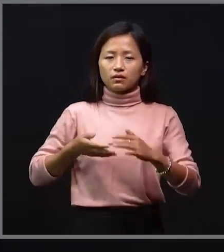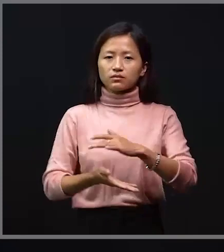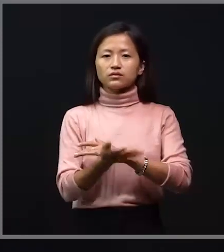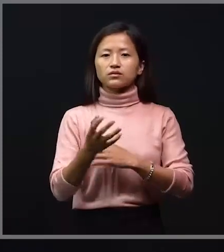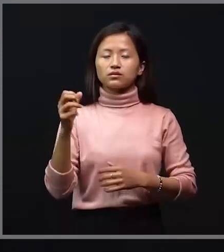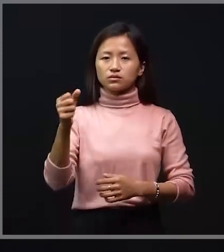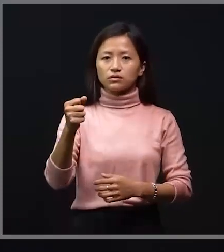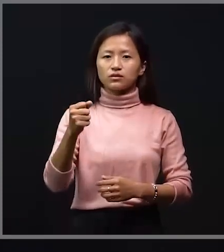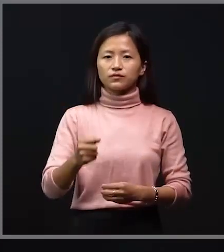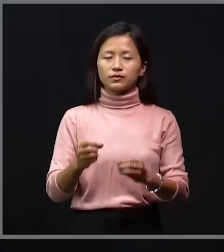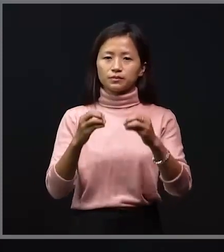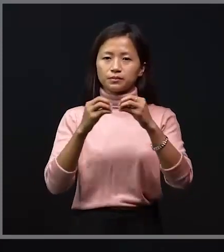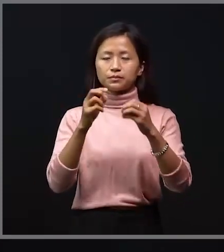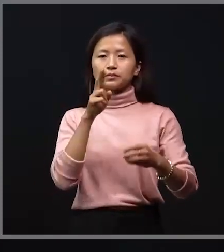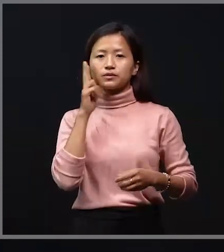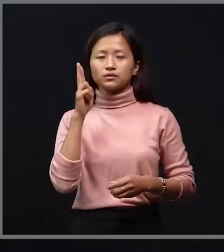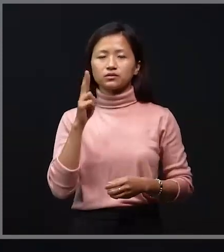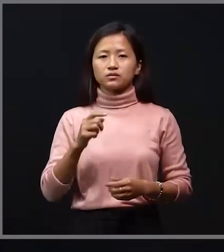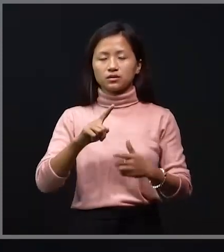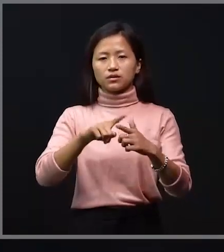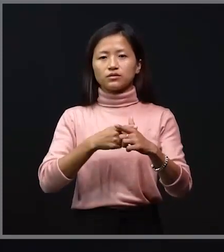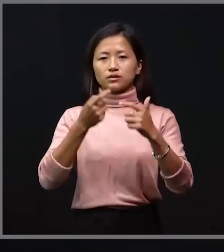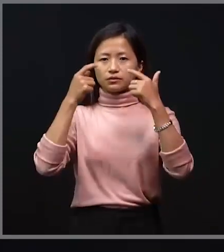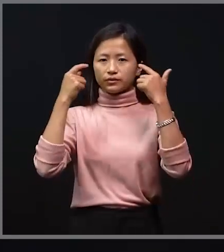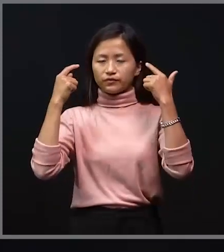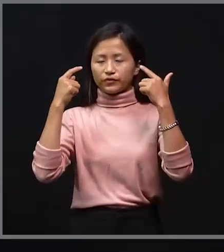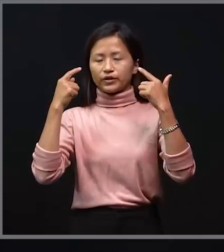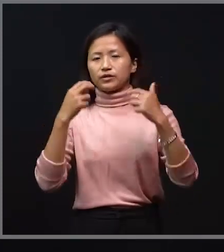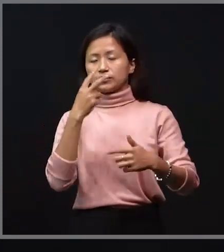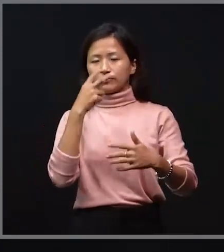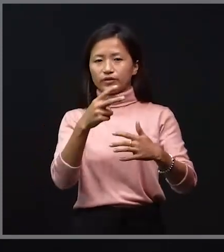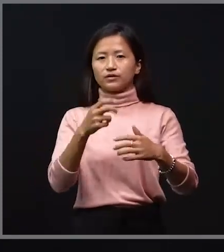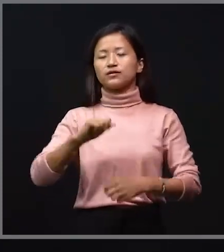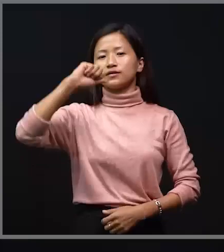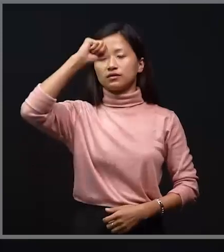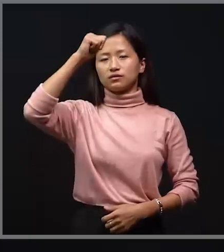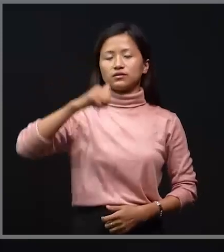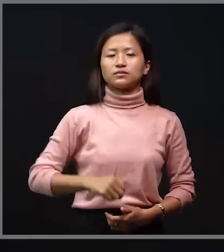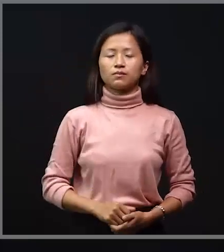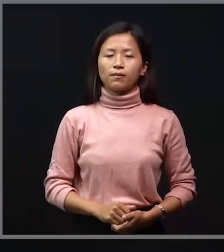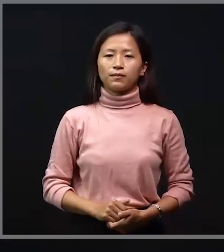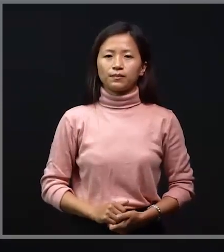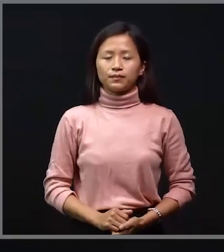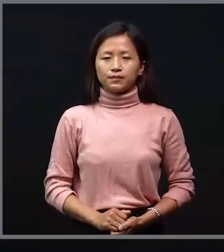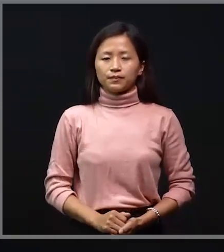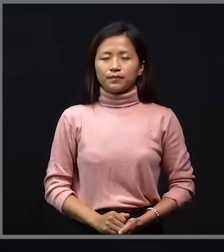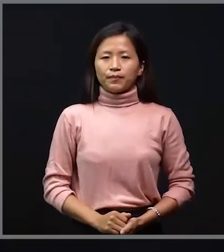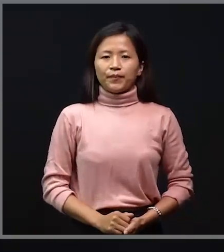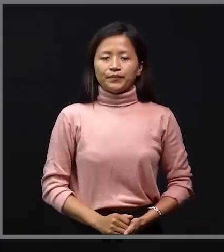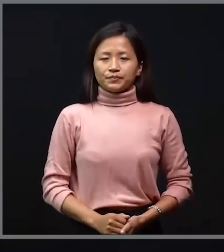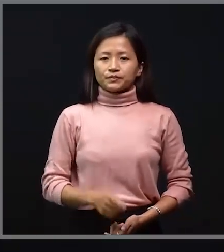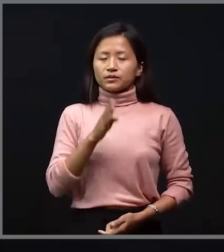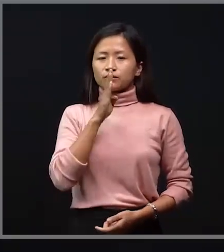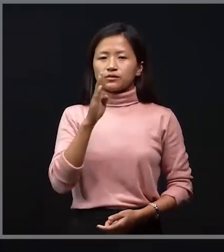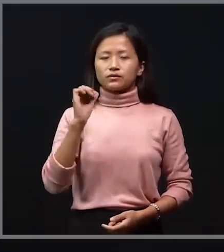British, it's a sure thing that the Japanese will be invading India. And so because of this, the Congress,